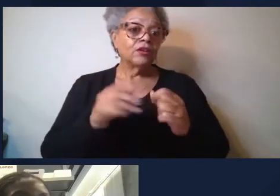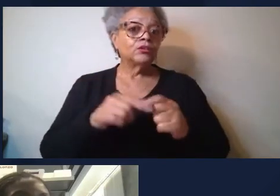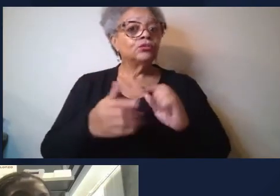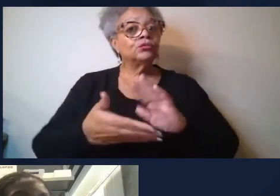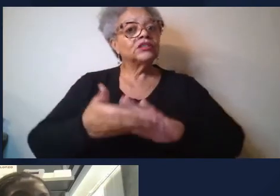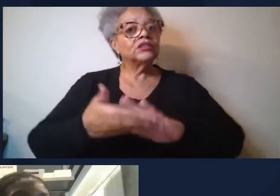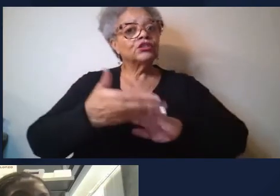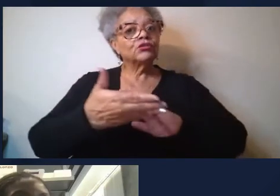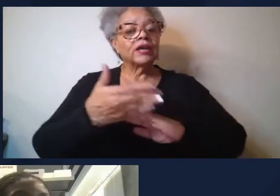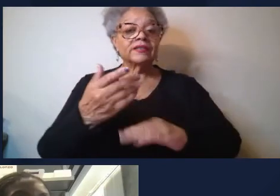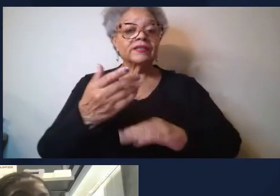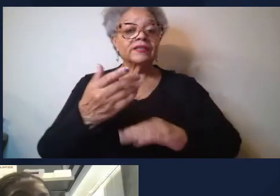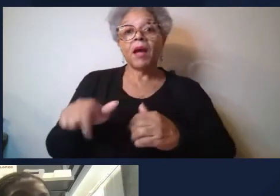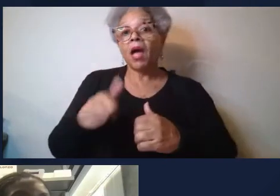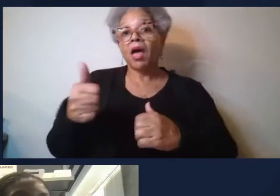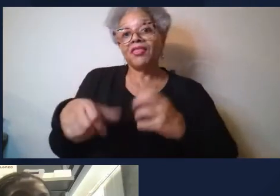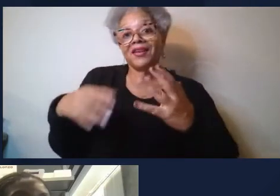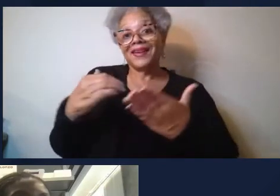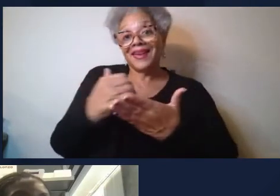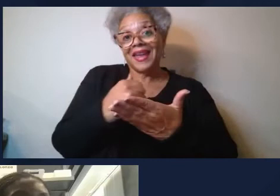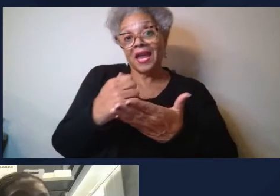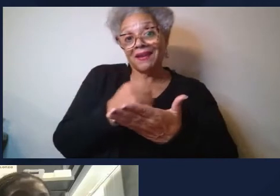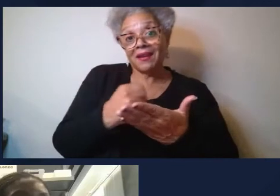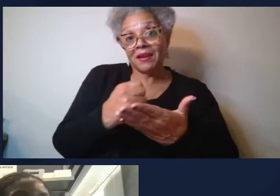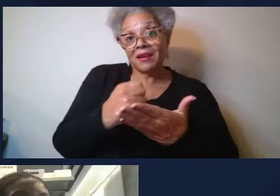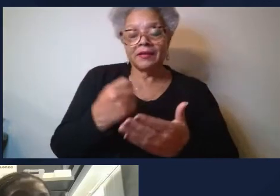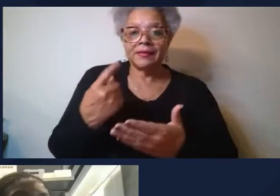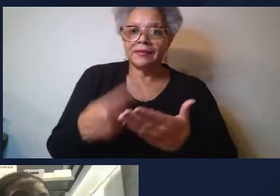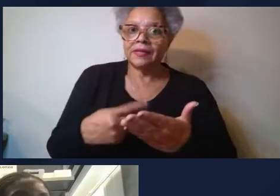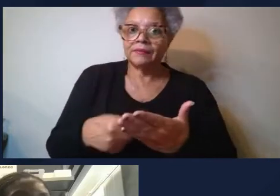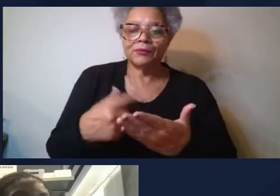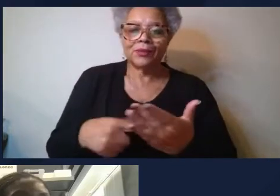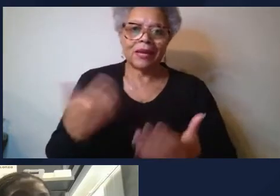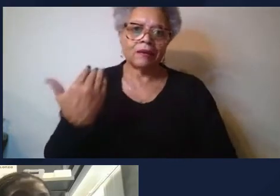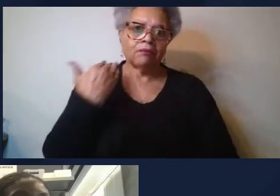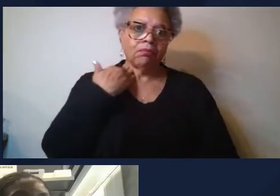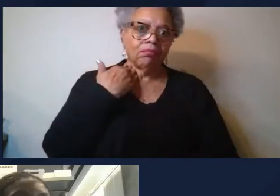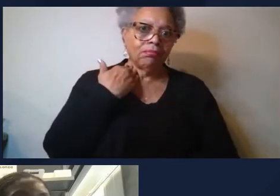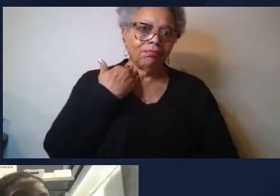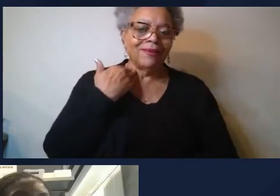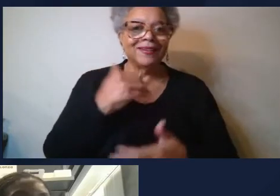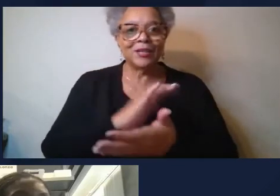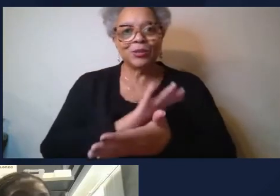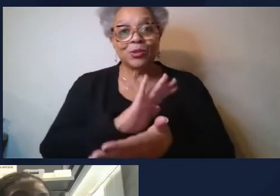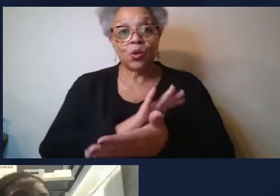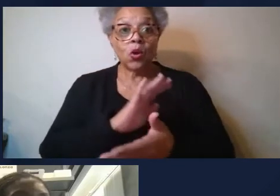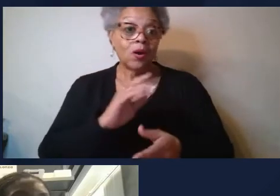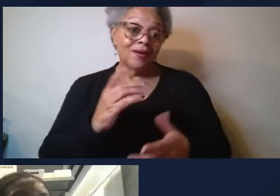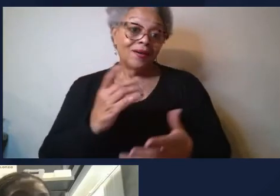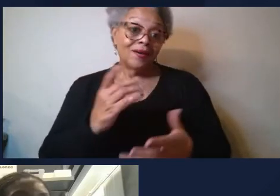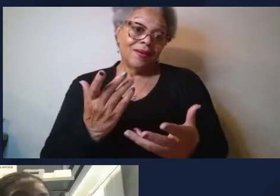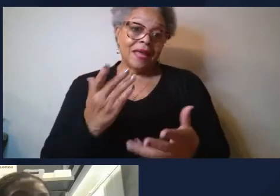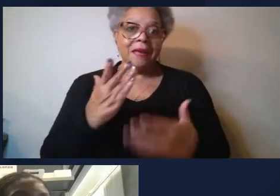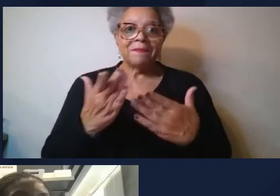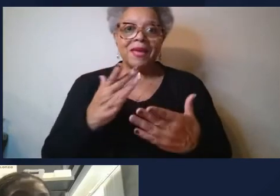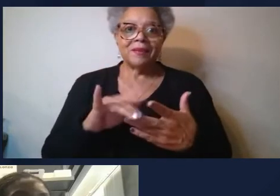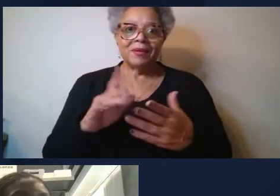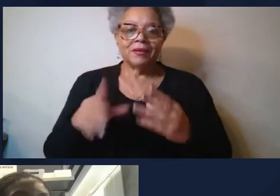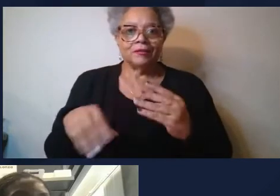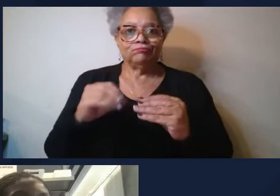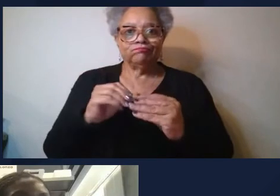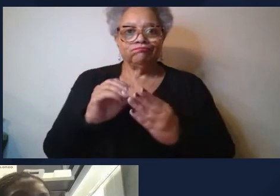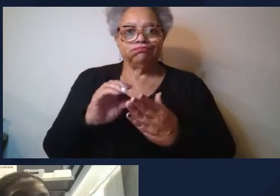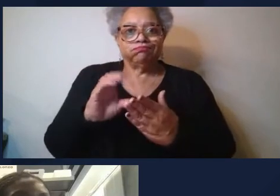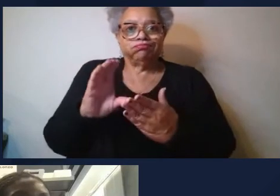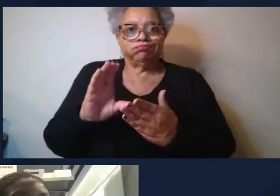some side income, because I know that sometimes we're kind of broke in school, and this may be pad your income a little bit.